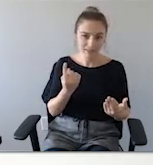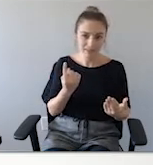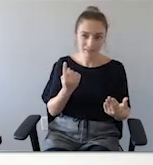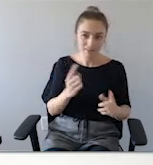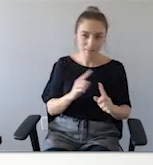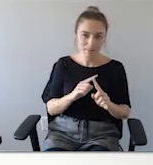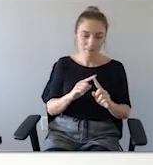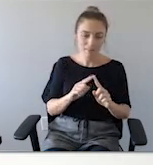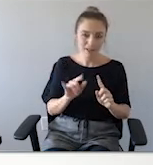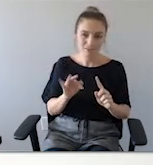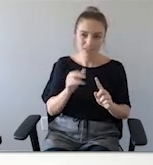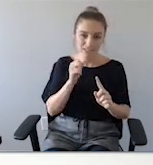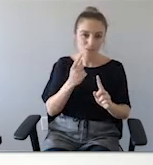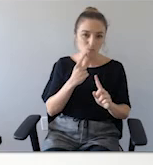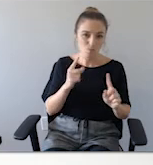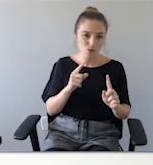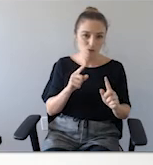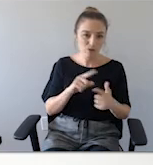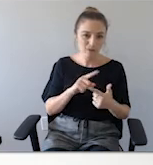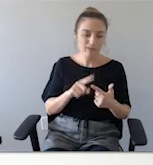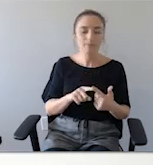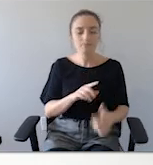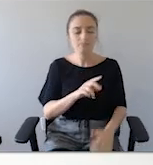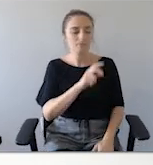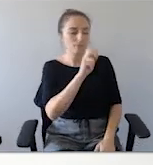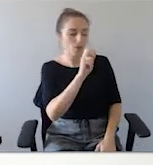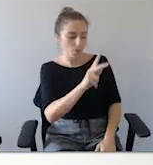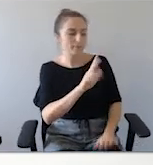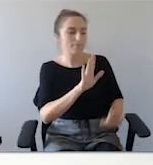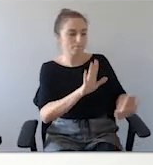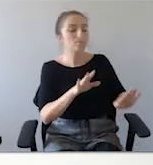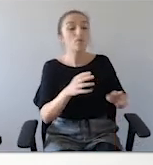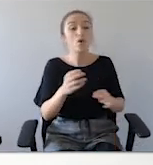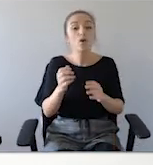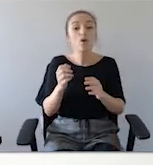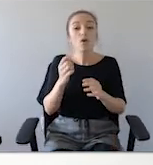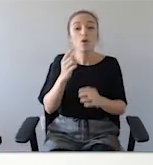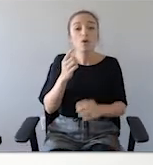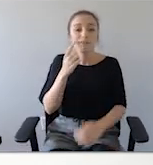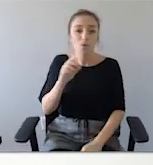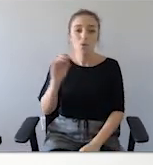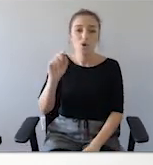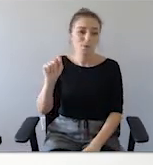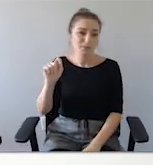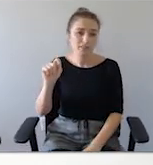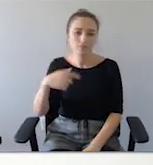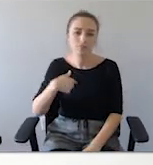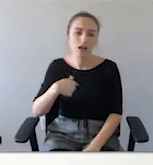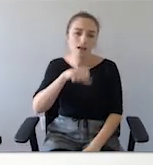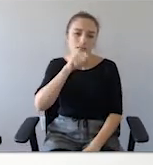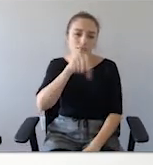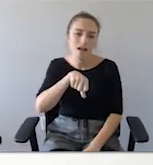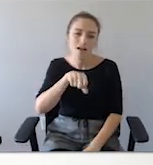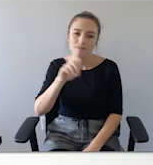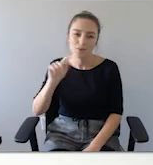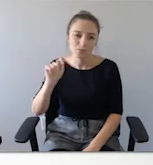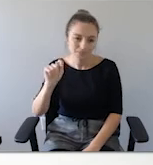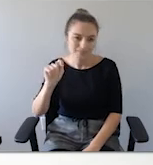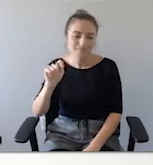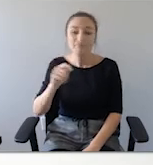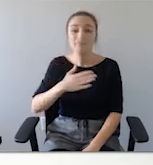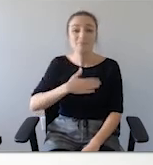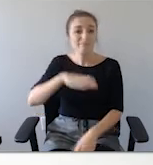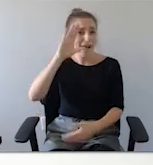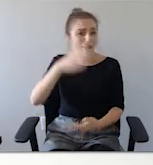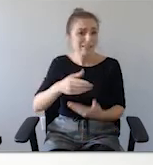then it's Right. gonna fall Well, with OT, for example, I love OTs. My son got OT